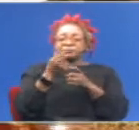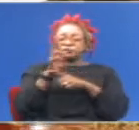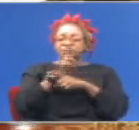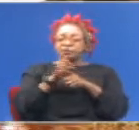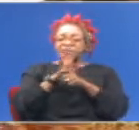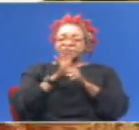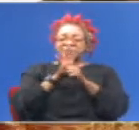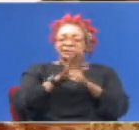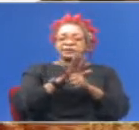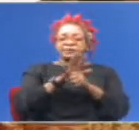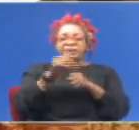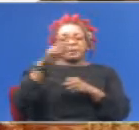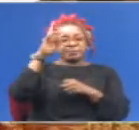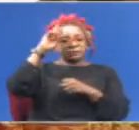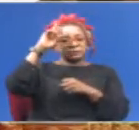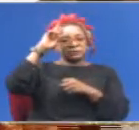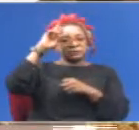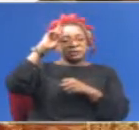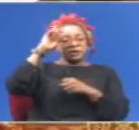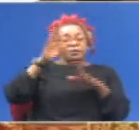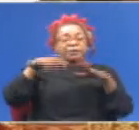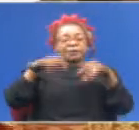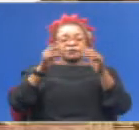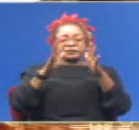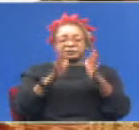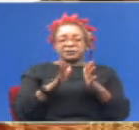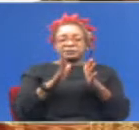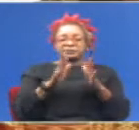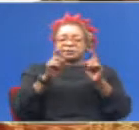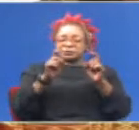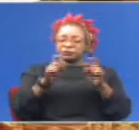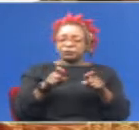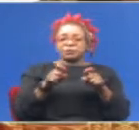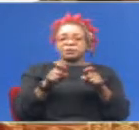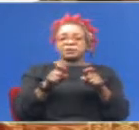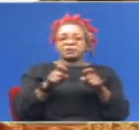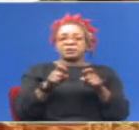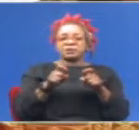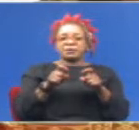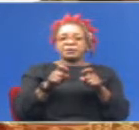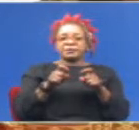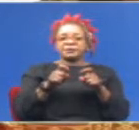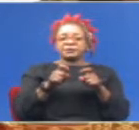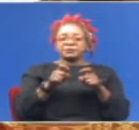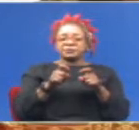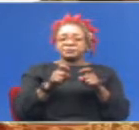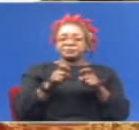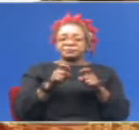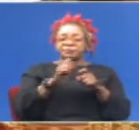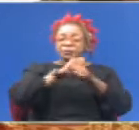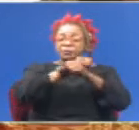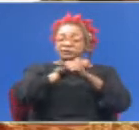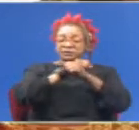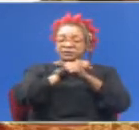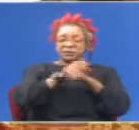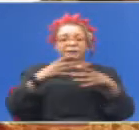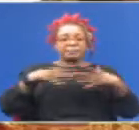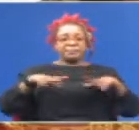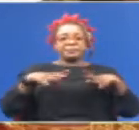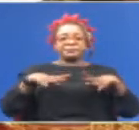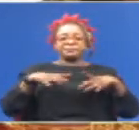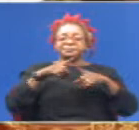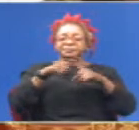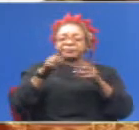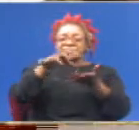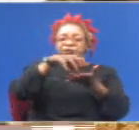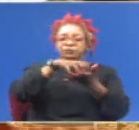police. Police officers are meant to keep law and order. But if you find a situation